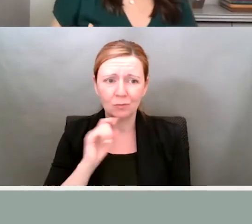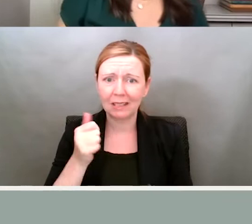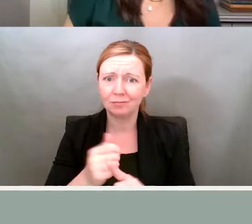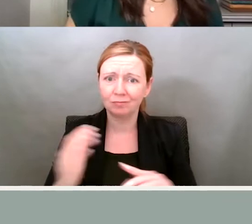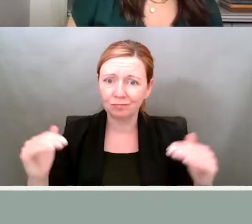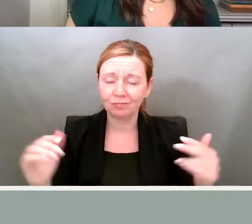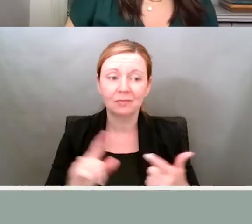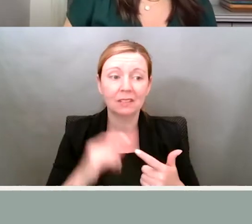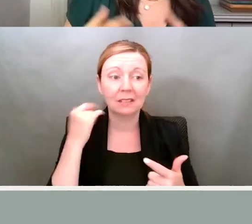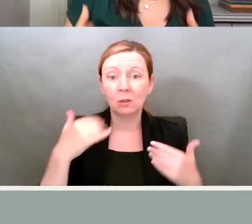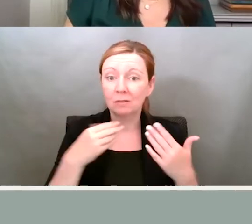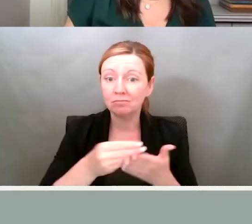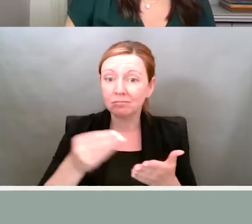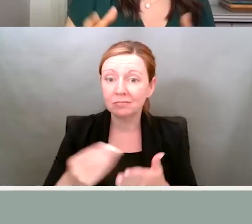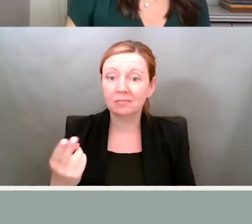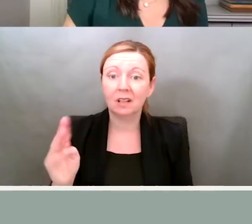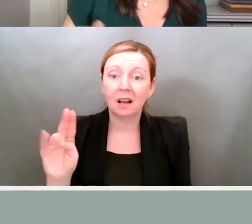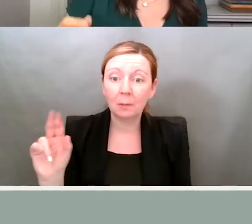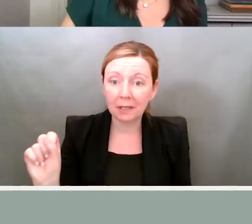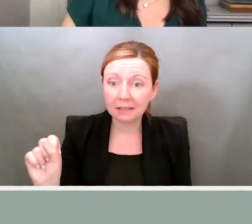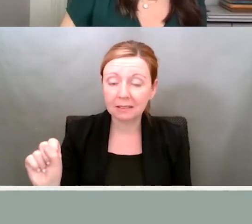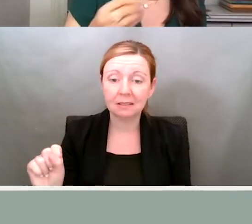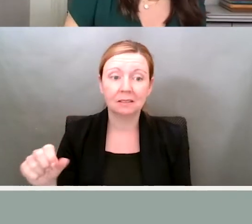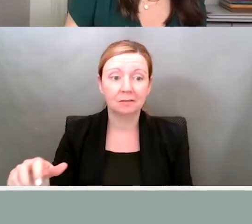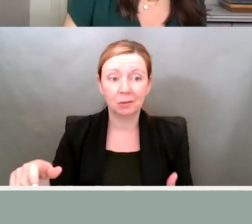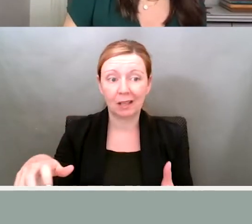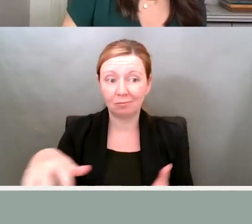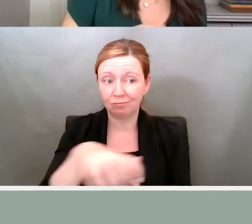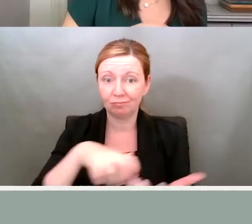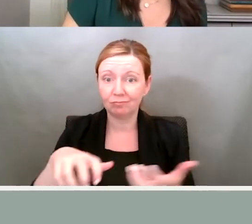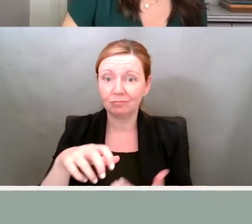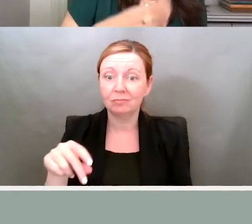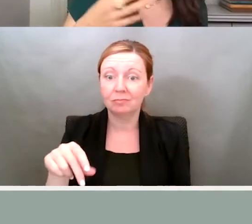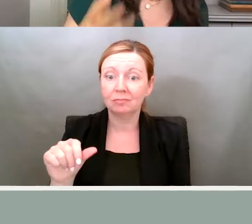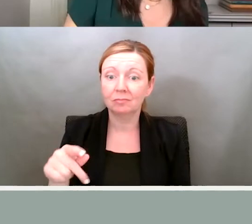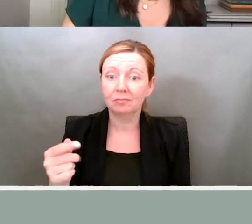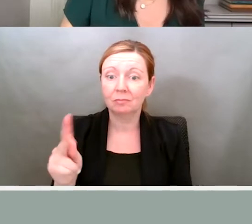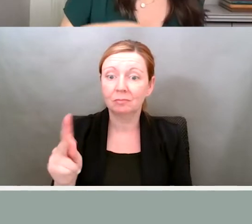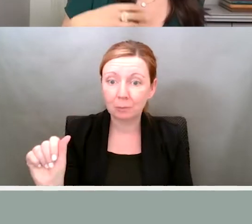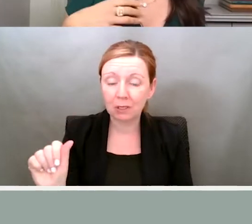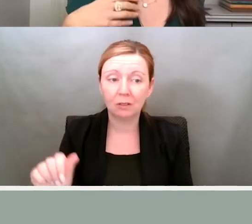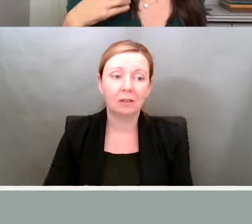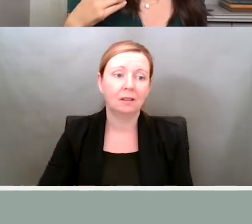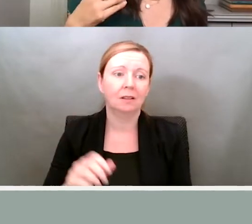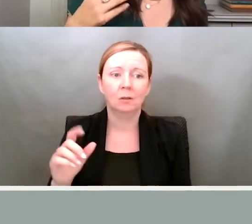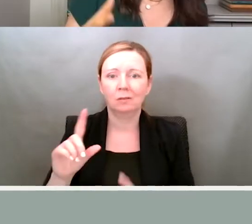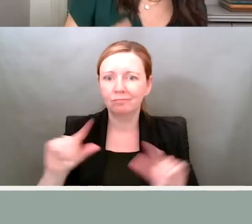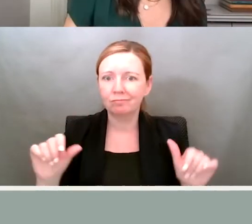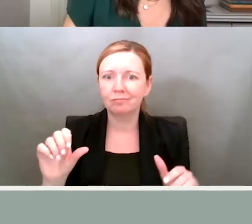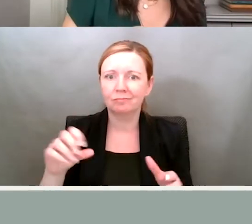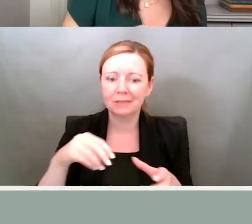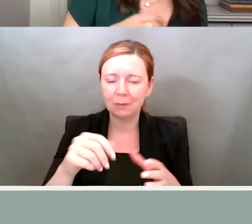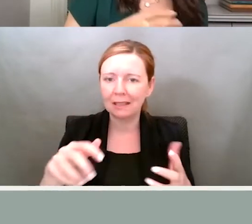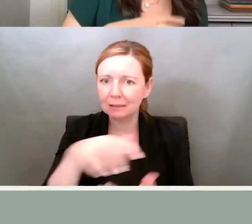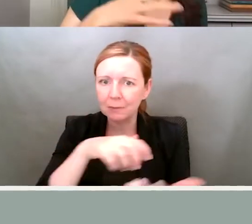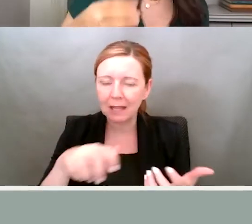have hummus that you're buying, so you take your hummus and you can stir in paprika or one of the spice blends or